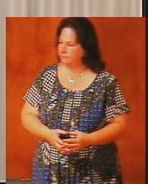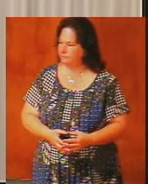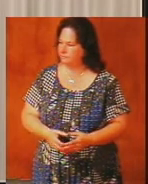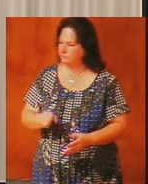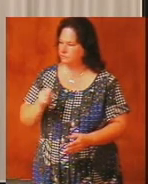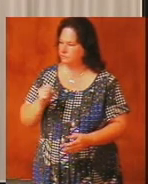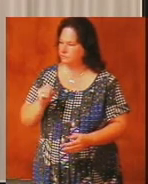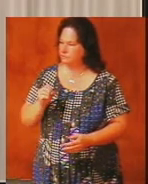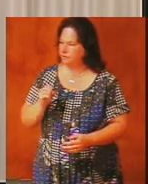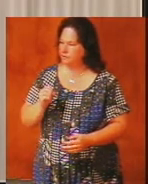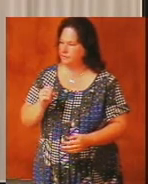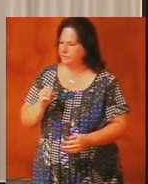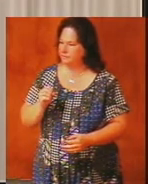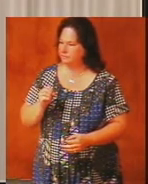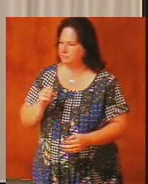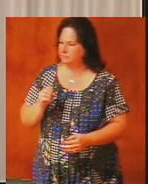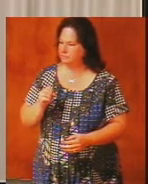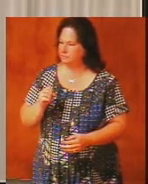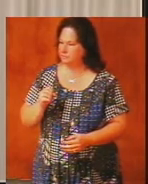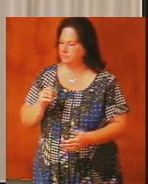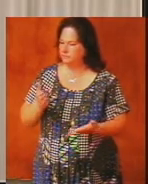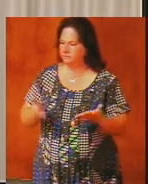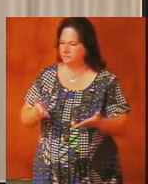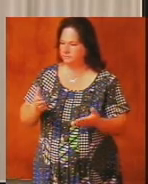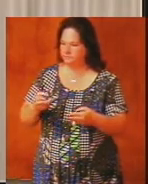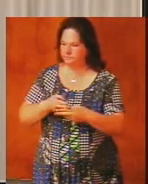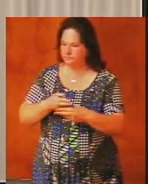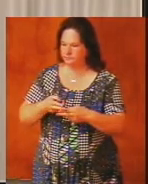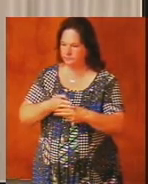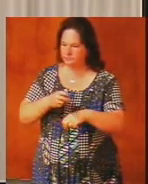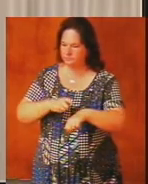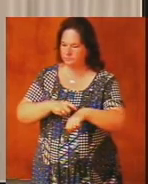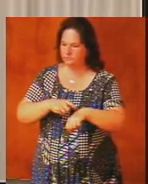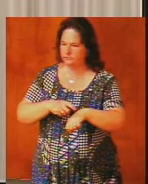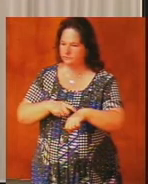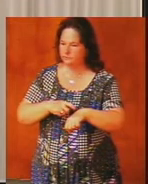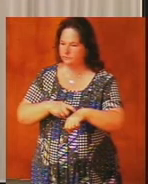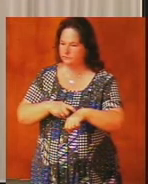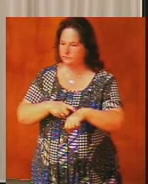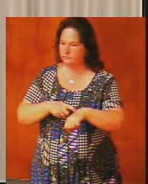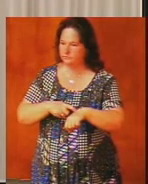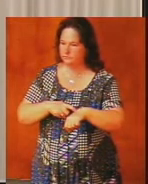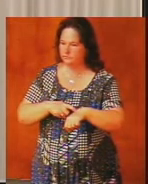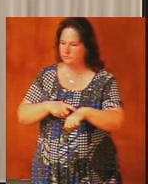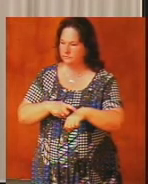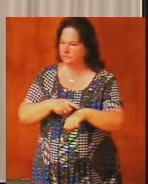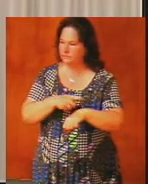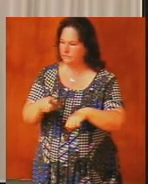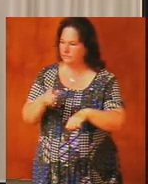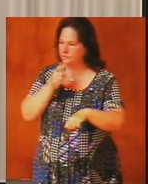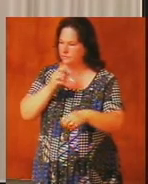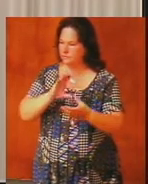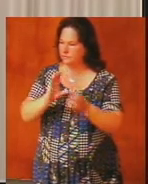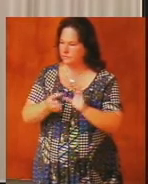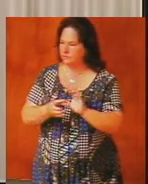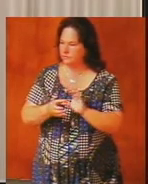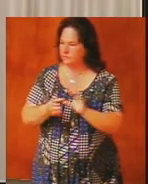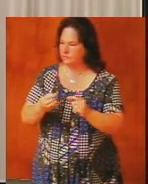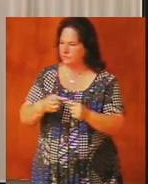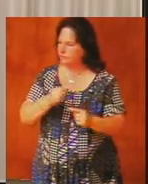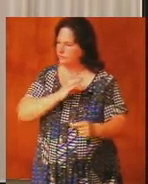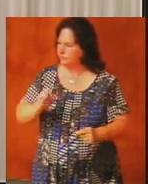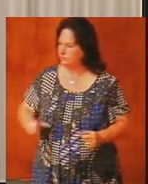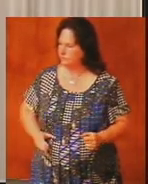And so, in a relatively short period of time, those who were converted to Christ